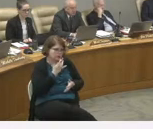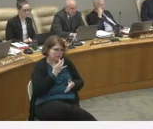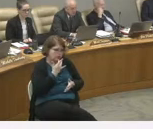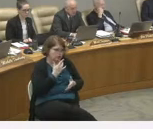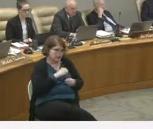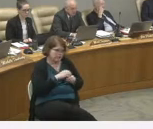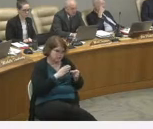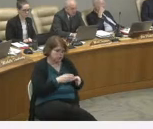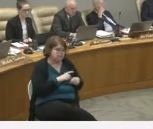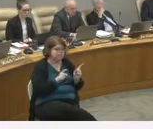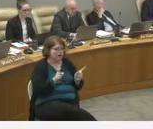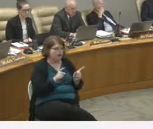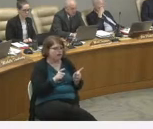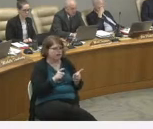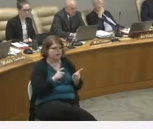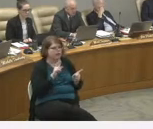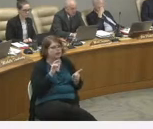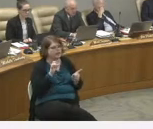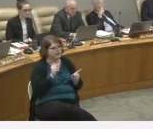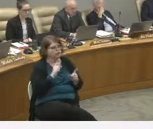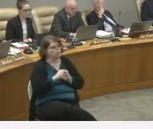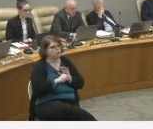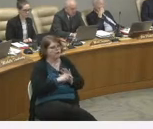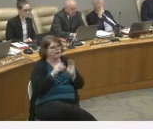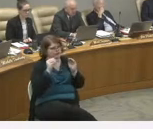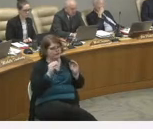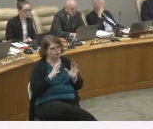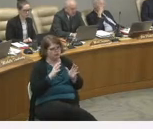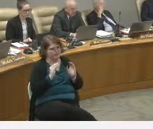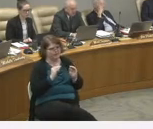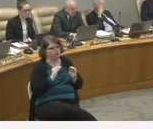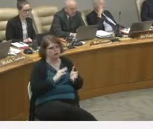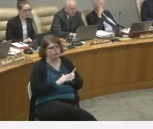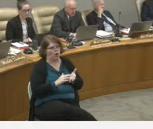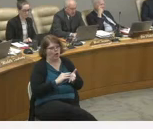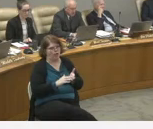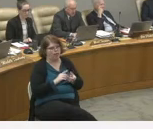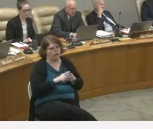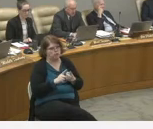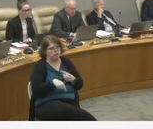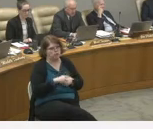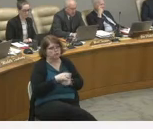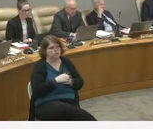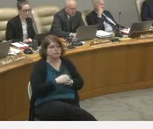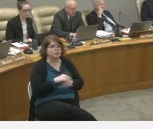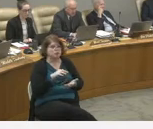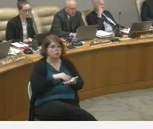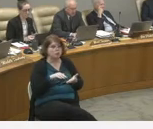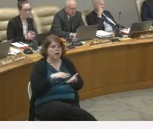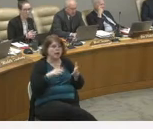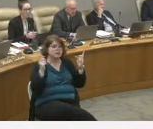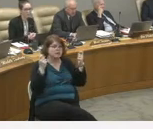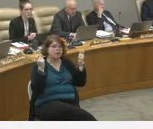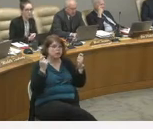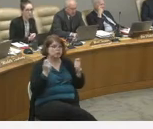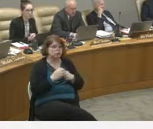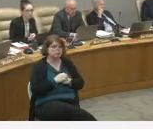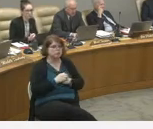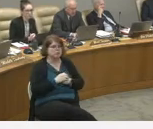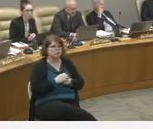but it is a qualified teacher teaching Braille to those students so Braille celebration